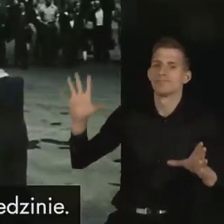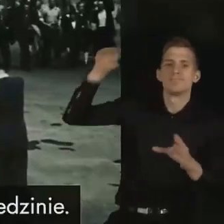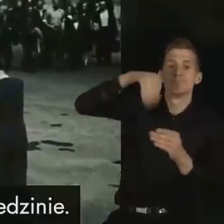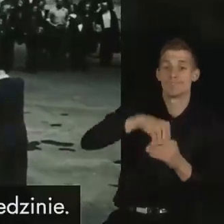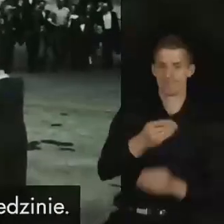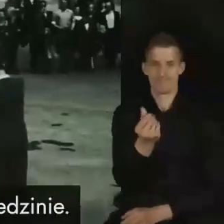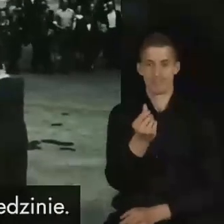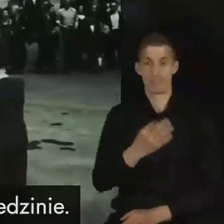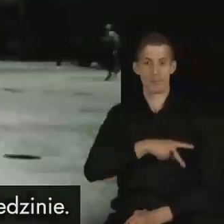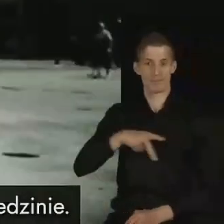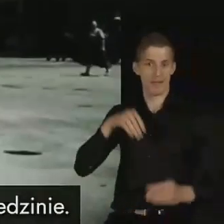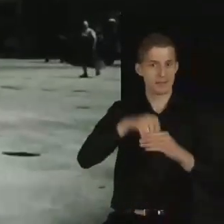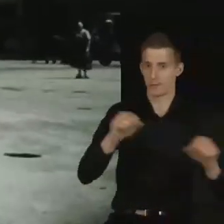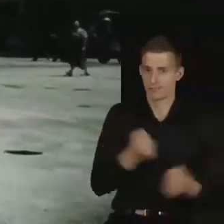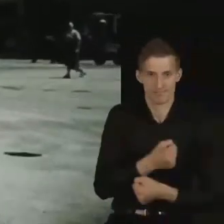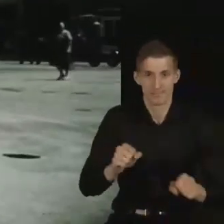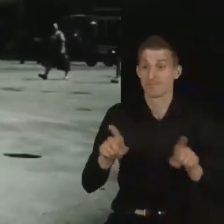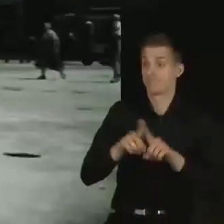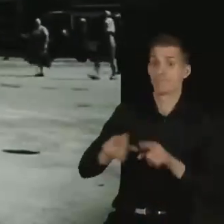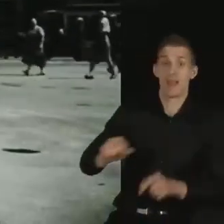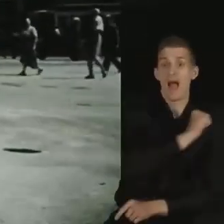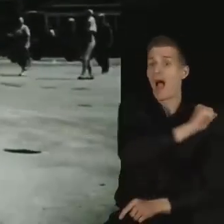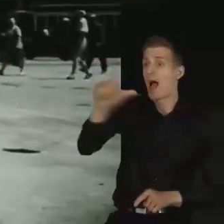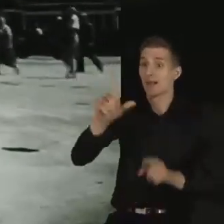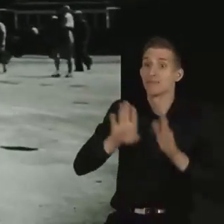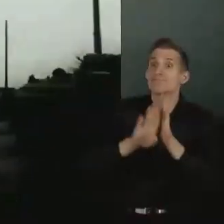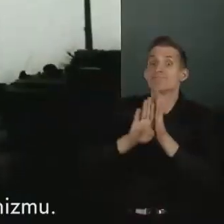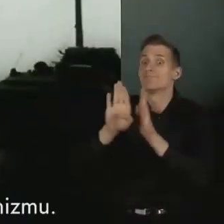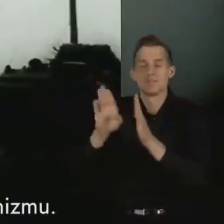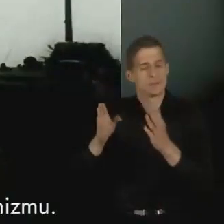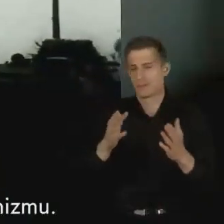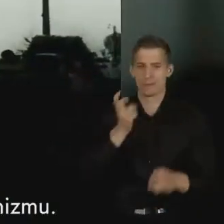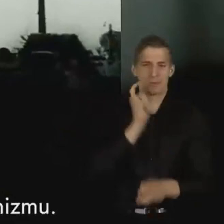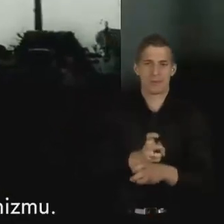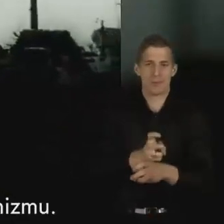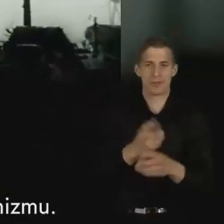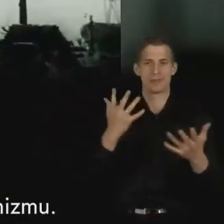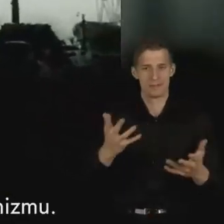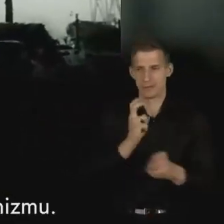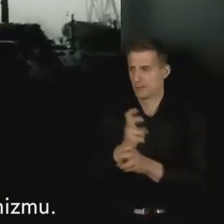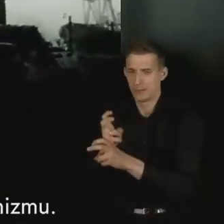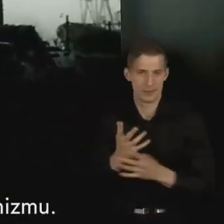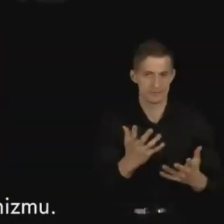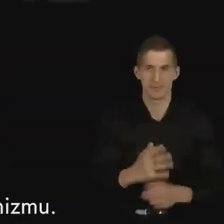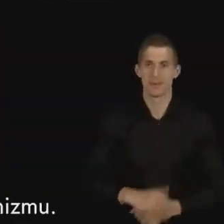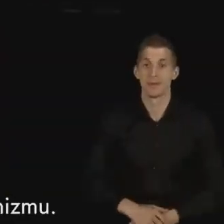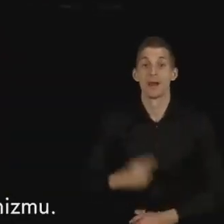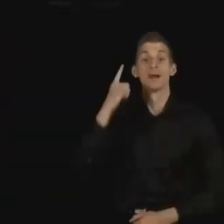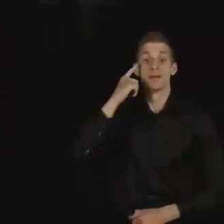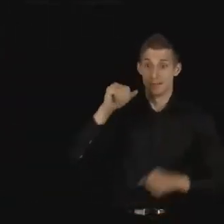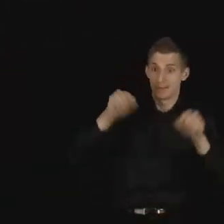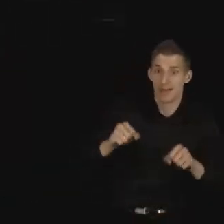lost their value in almost every aspect. The fall of communism brought an opportunity for